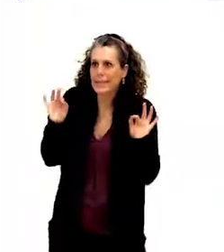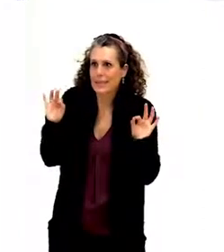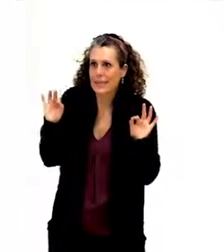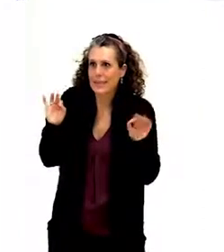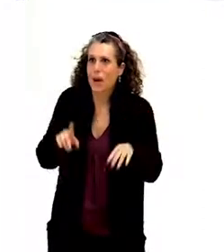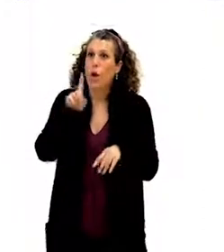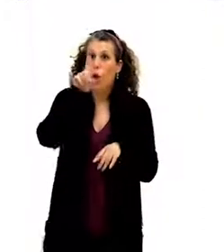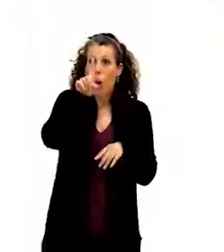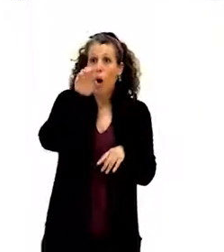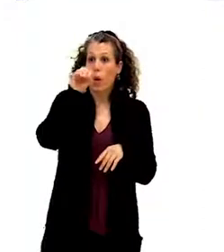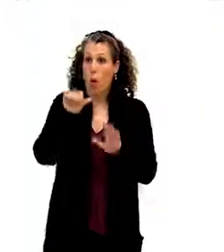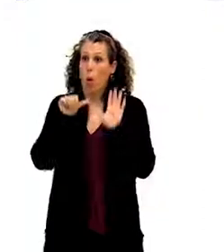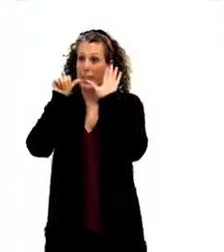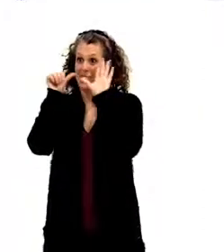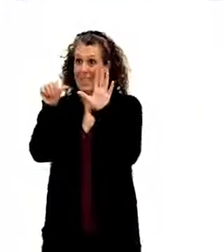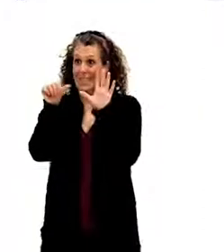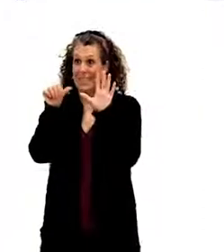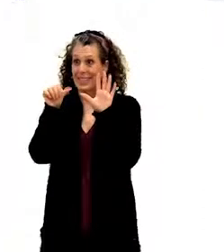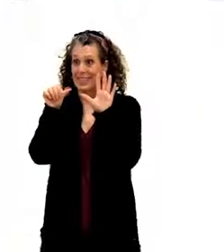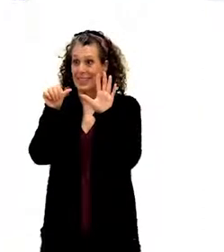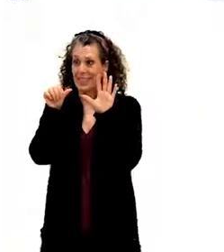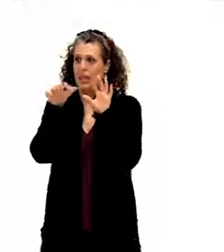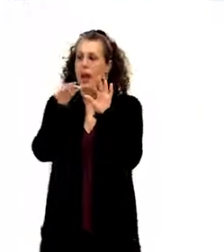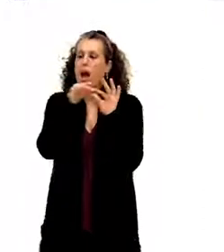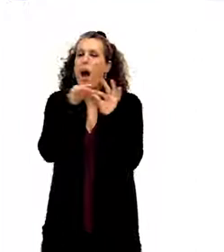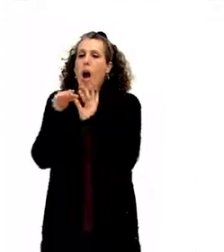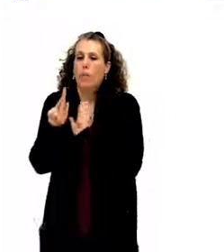in combination with Protocol 26.